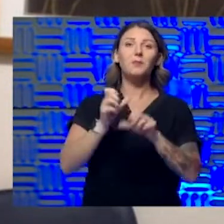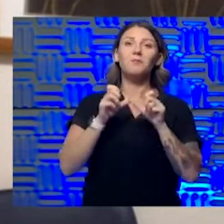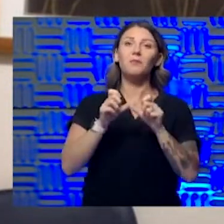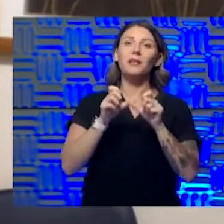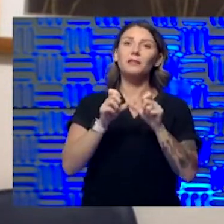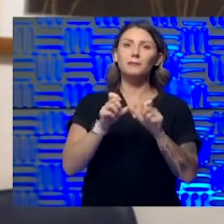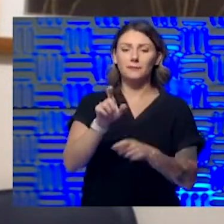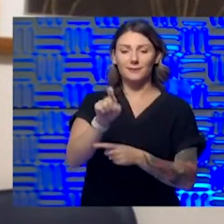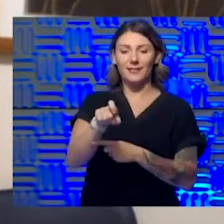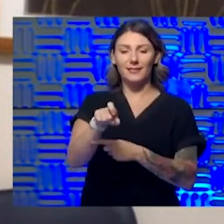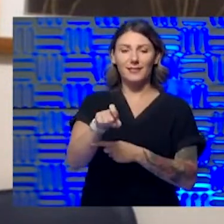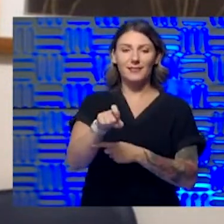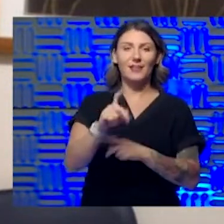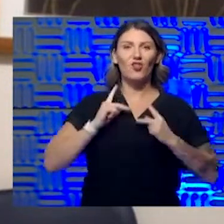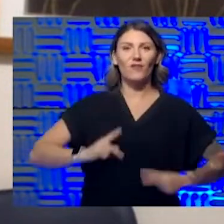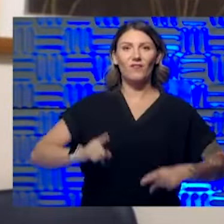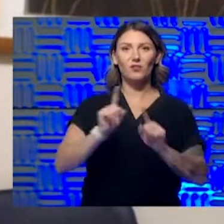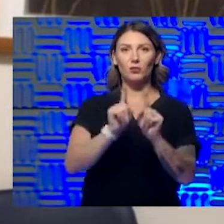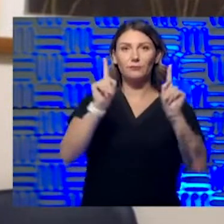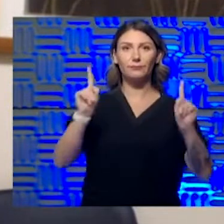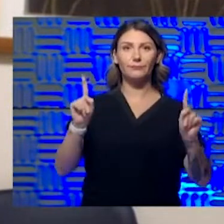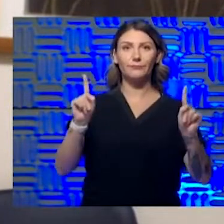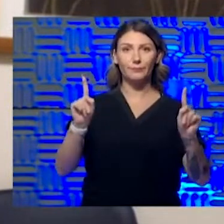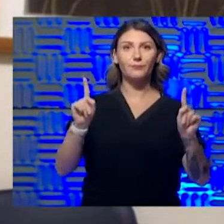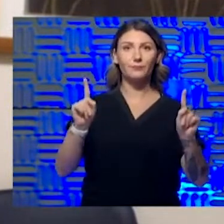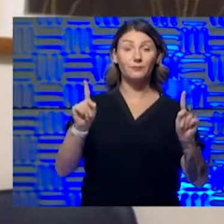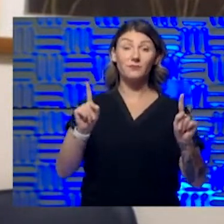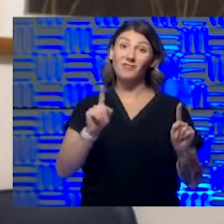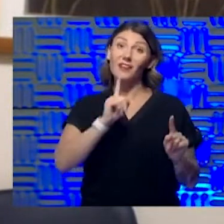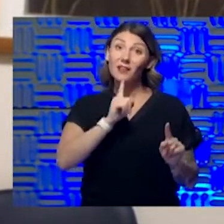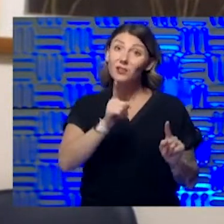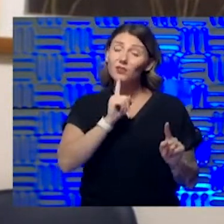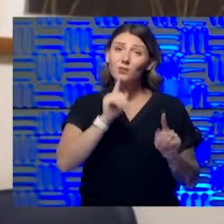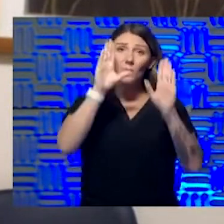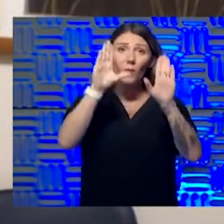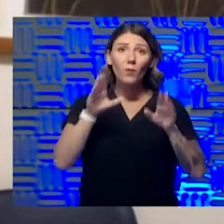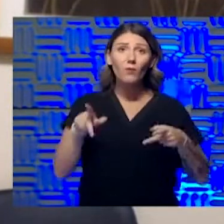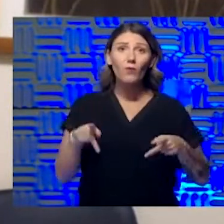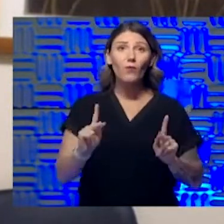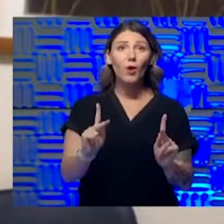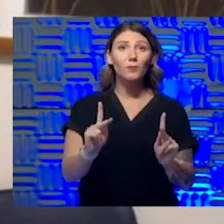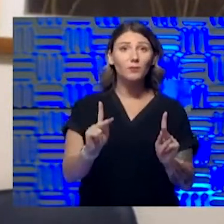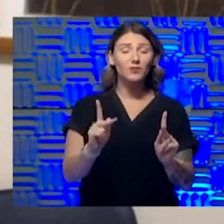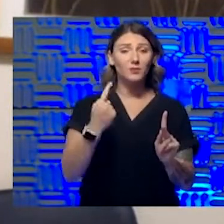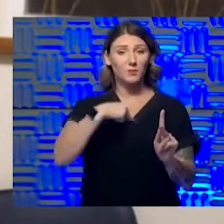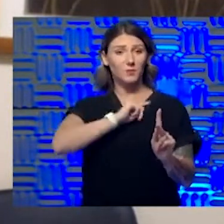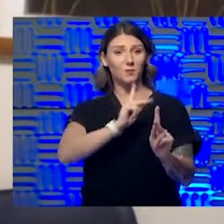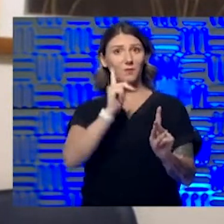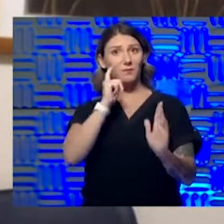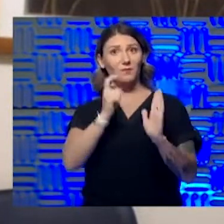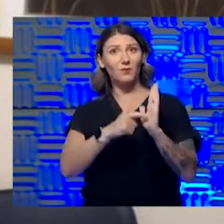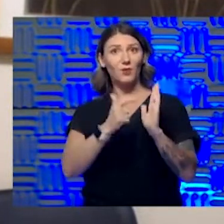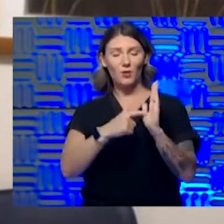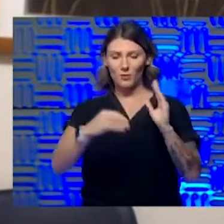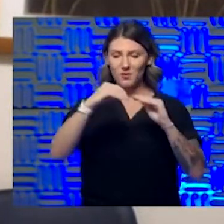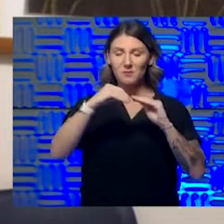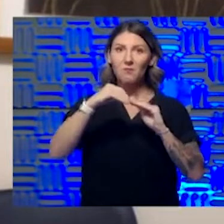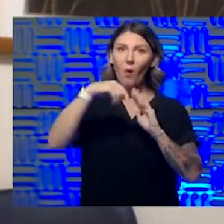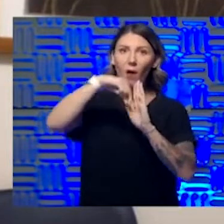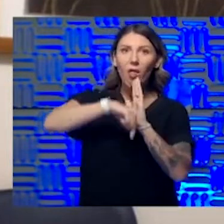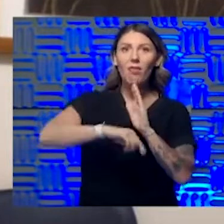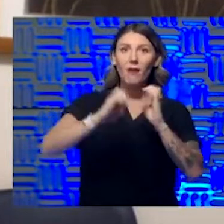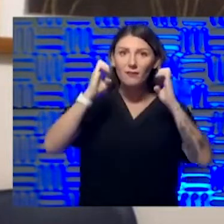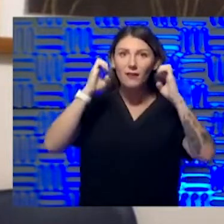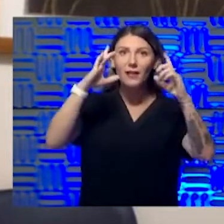necessary physical distancing. Honestly, it's actually giving us a great opportunity that we've seen to further educate patients on COVID